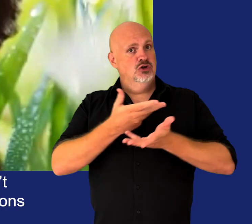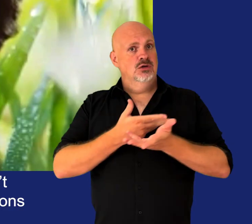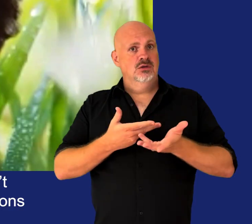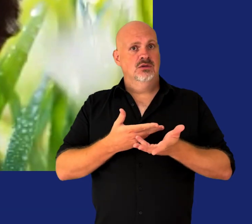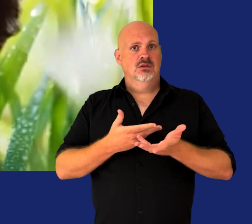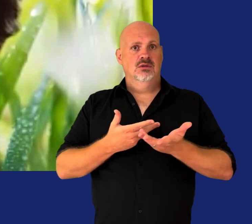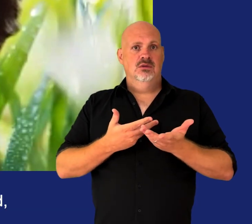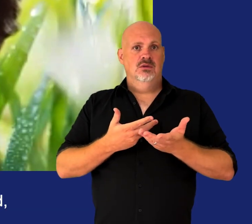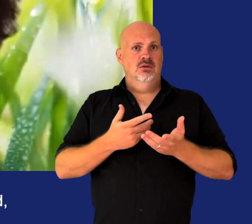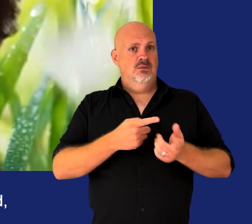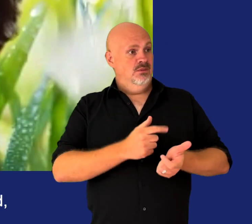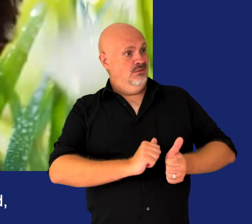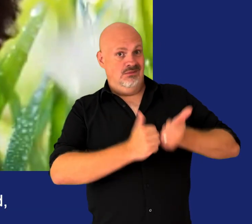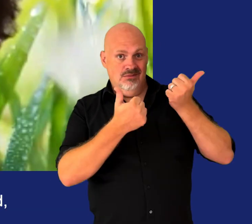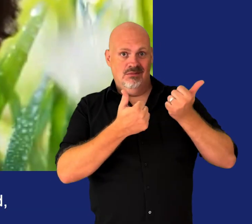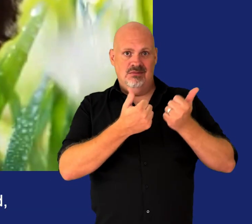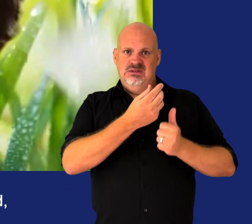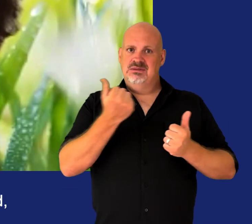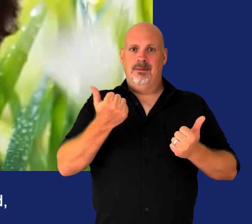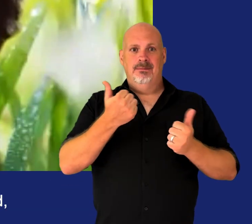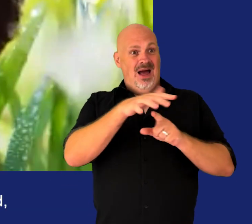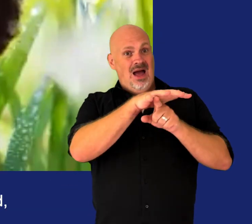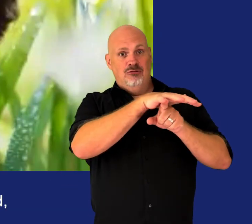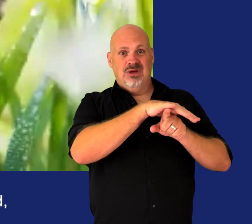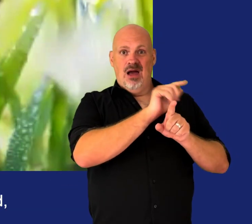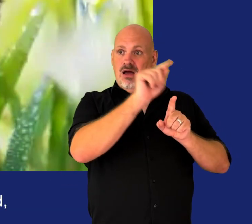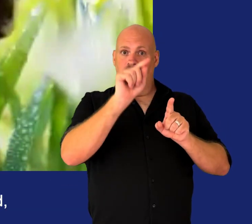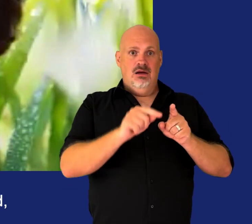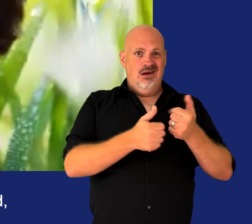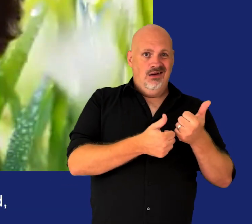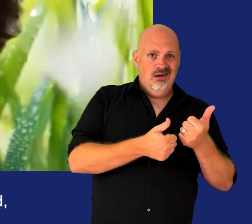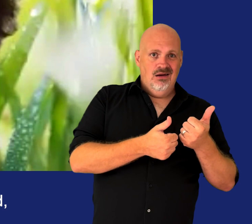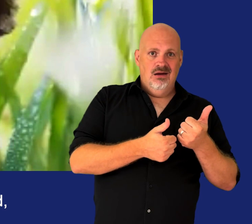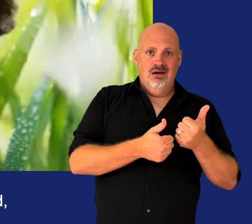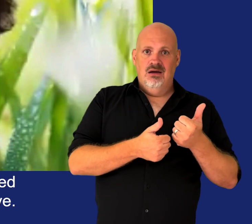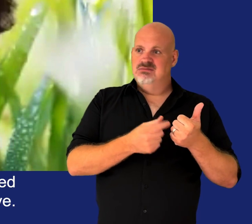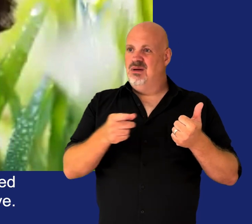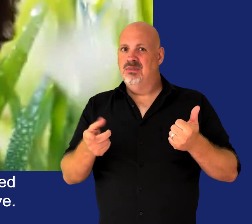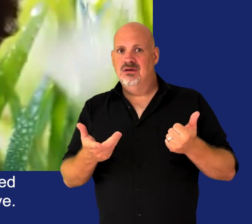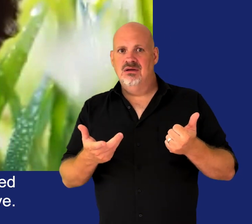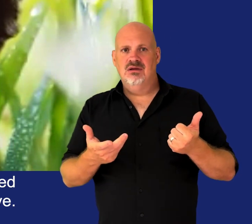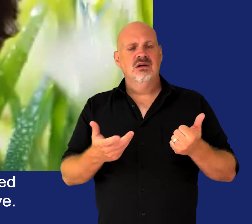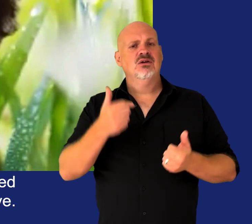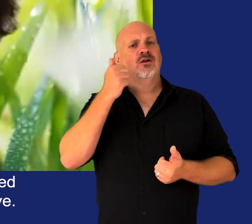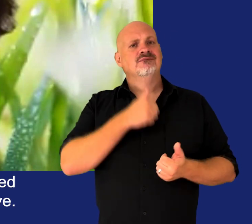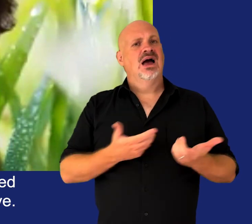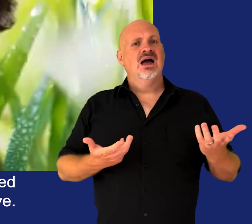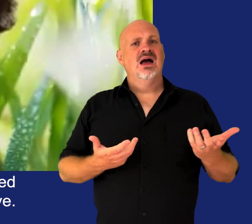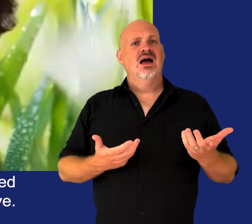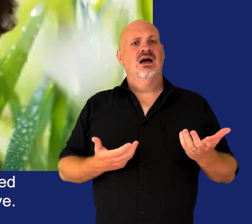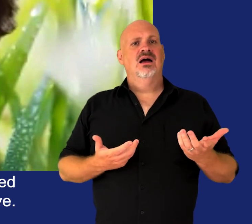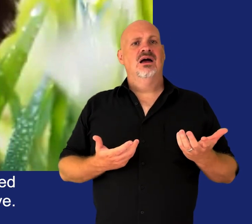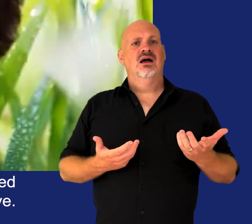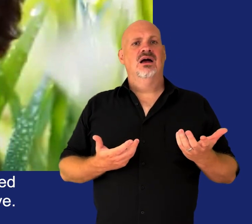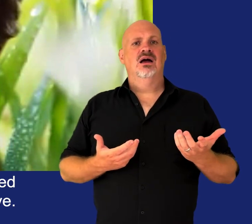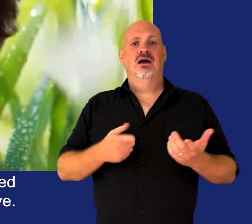discussions about how things work well in different postcode areas, and it's very unfair that you